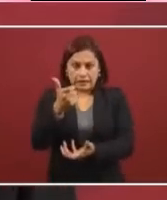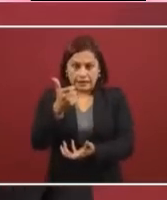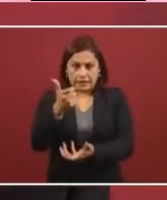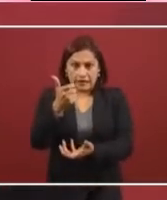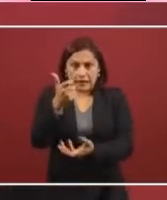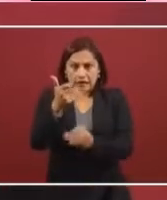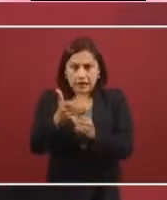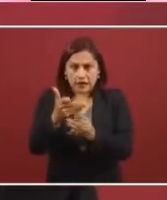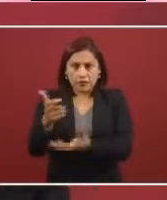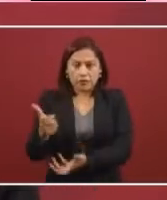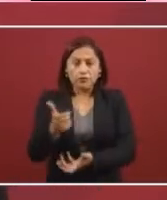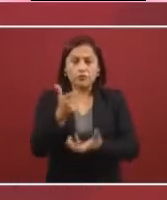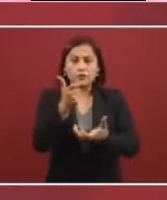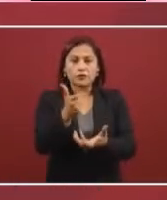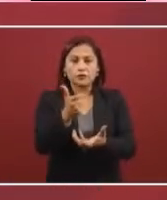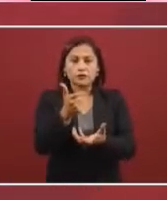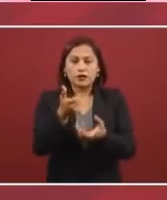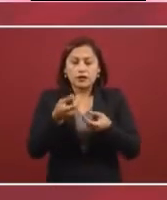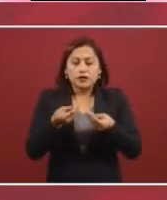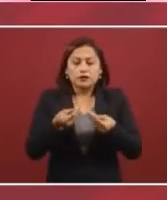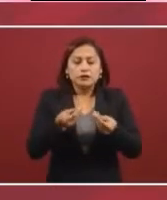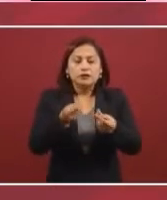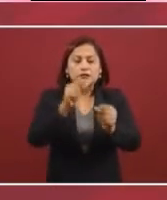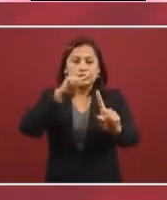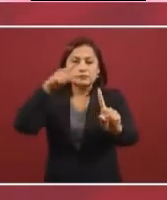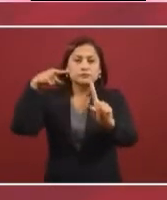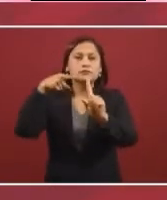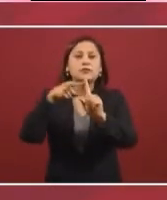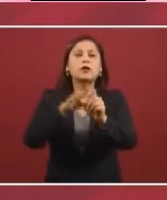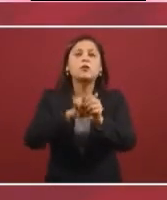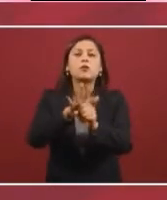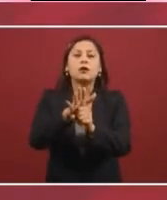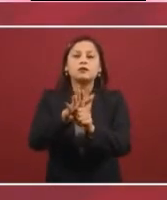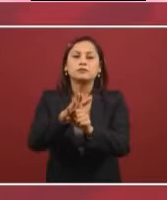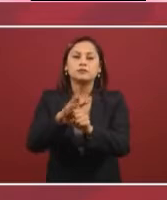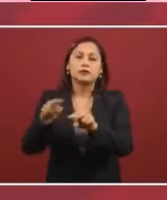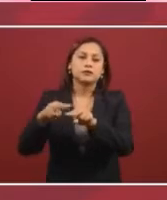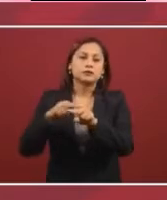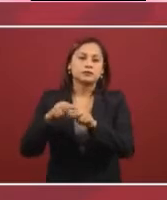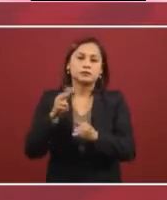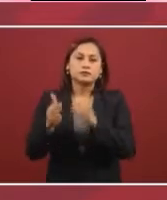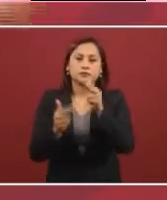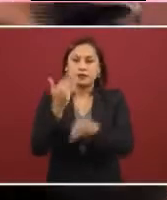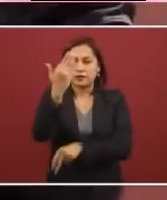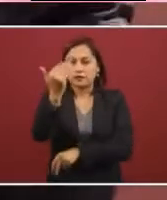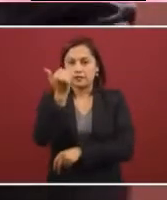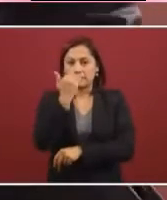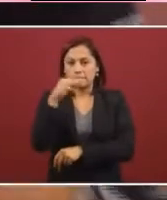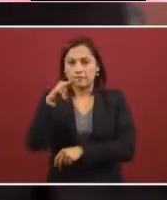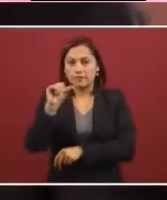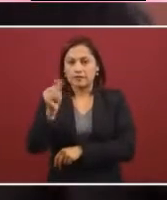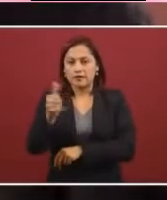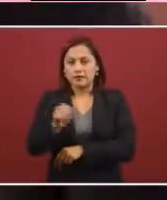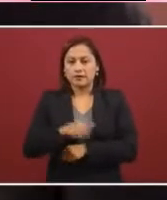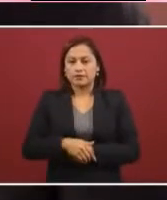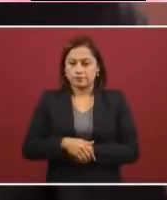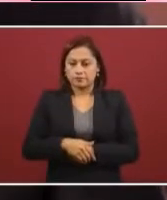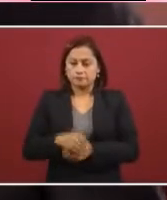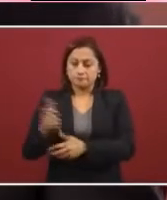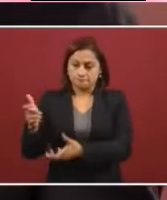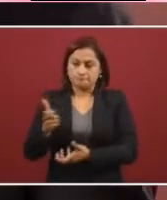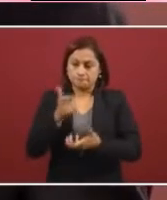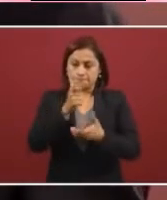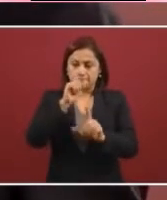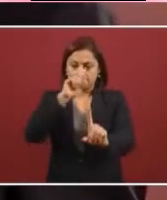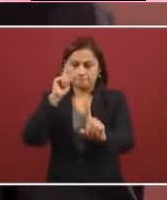on to financial. To finance the Maya train. That's the